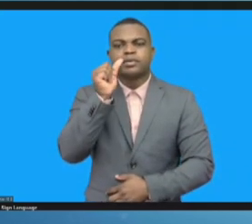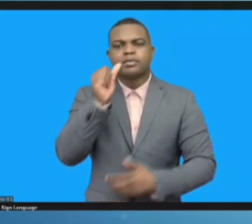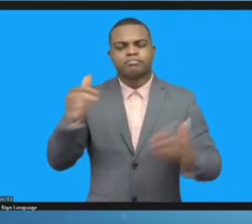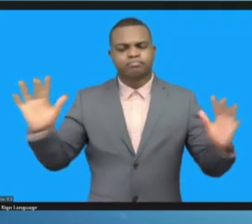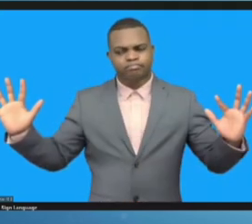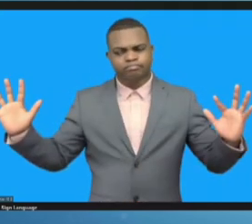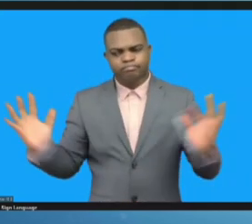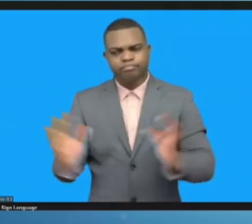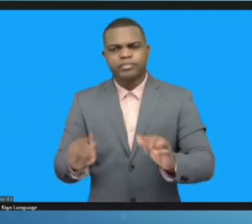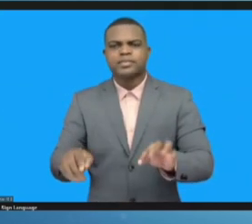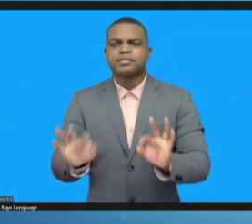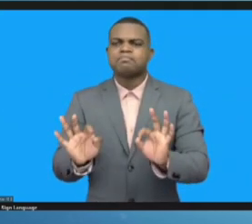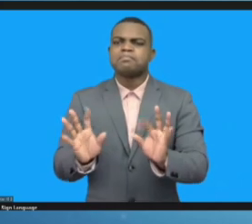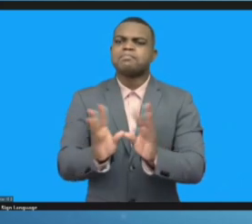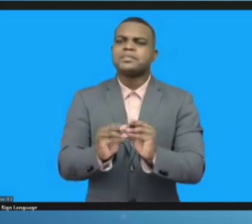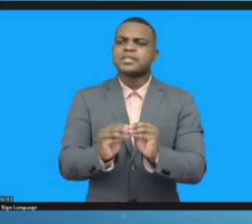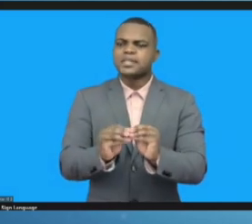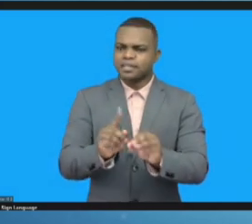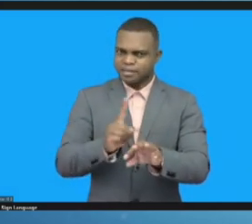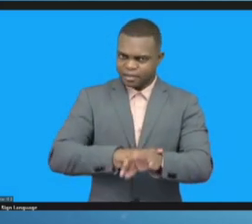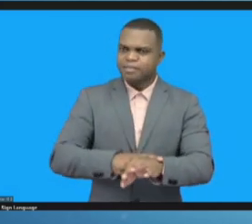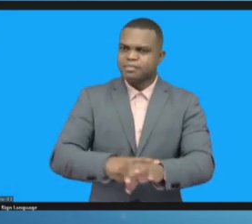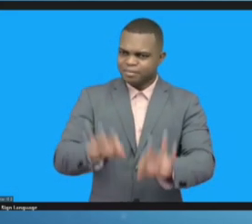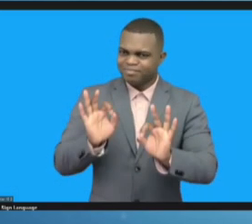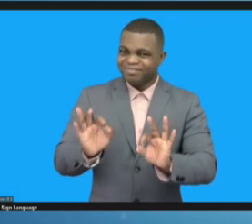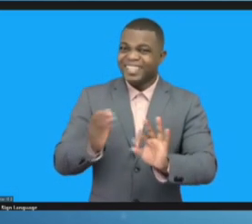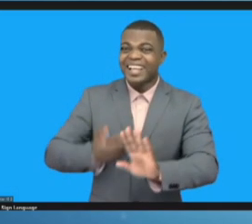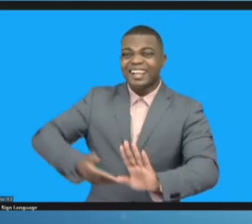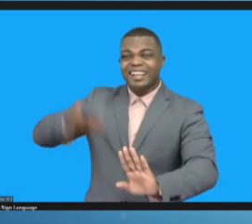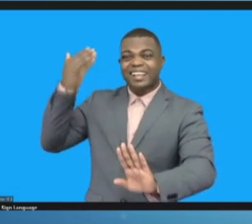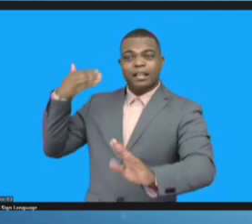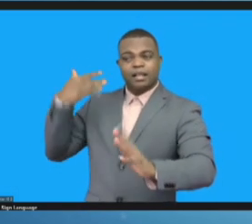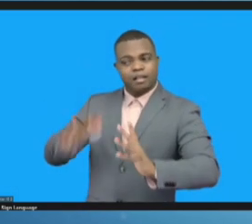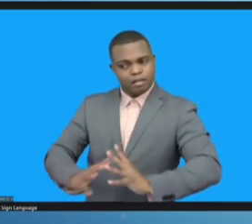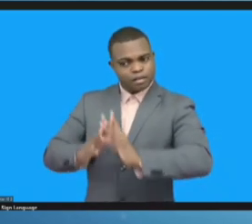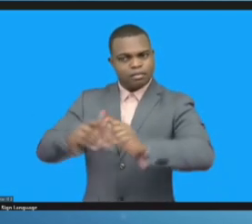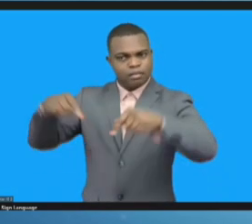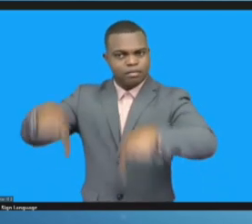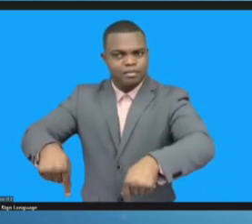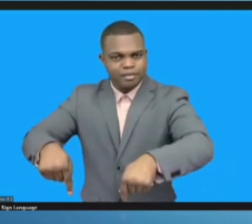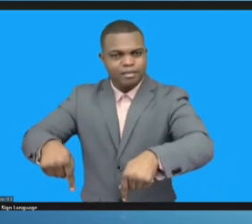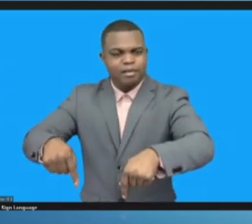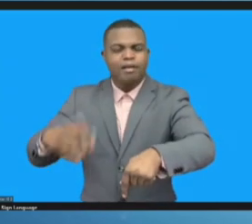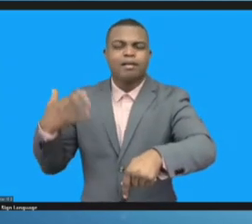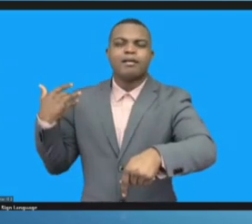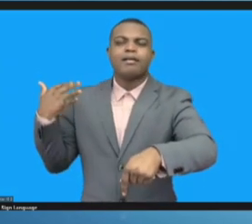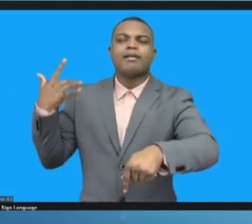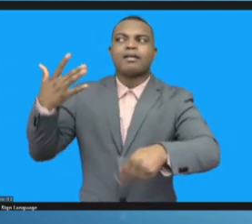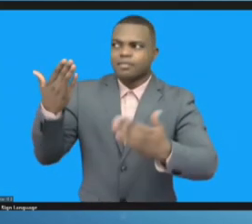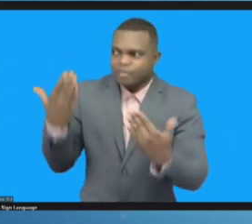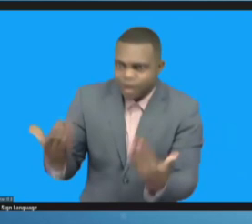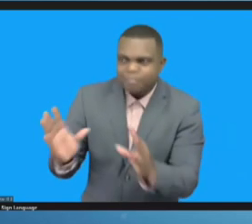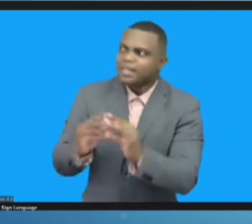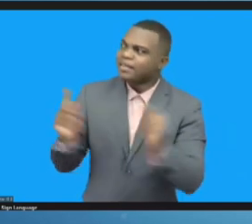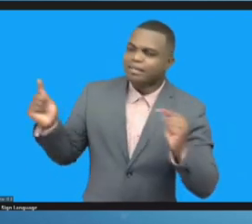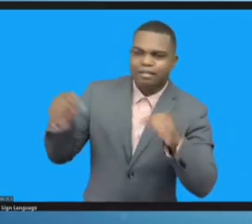My deep gratitude also goes to my colleagues in the Economic Commission for Africa for their outstanding